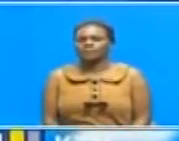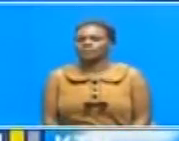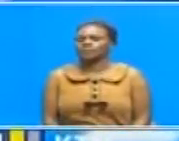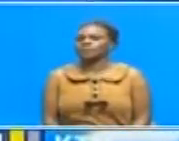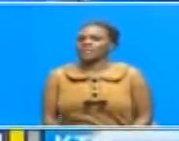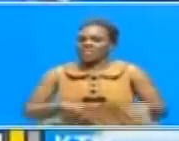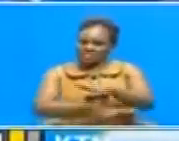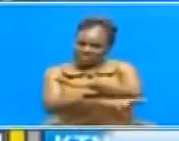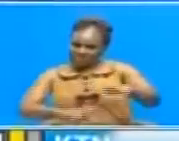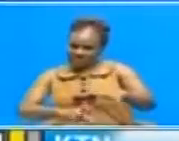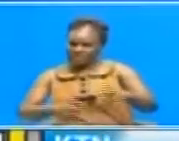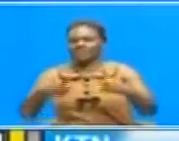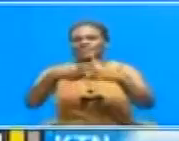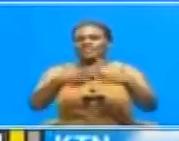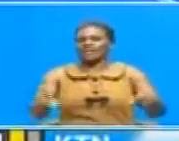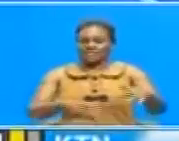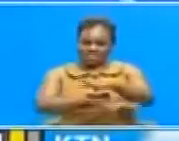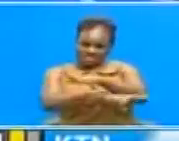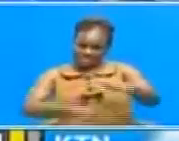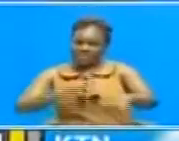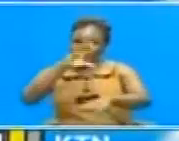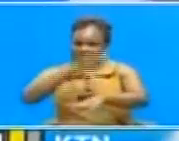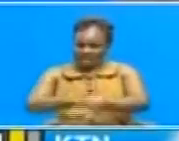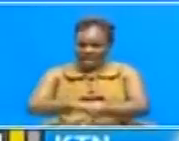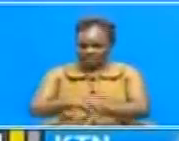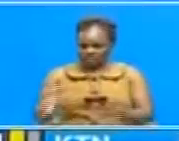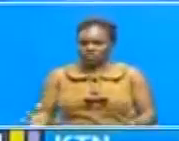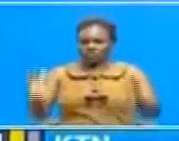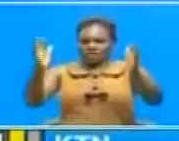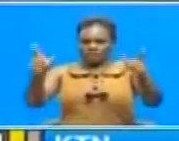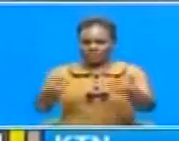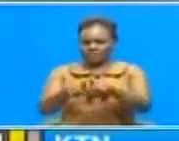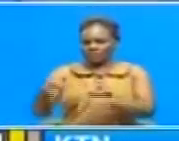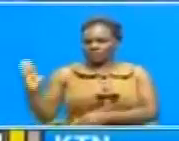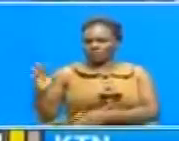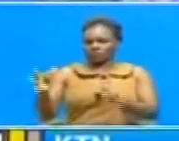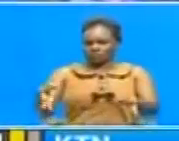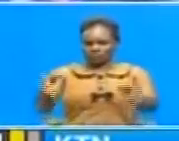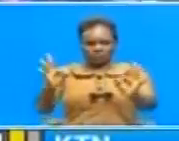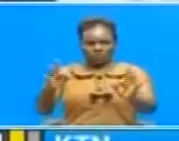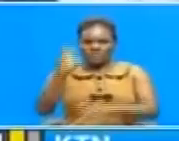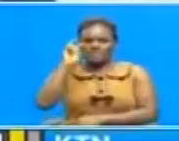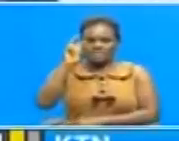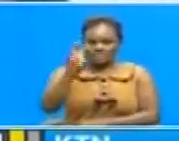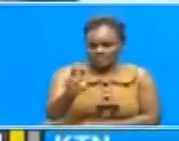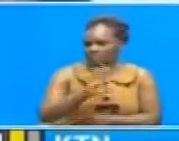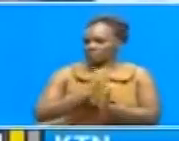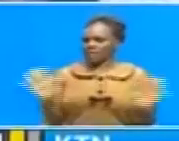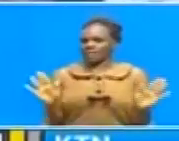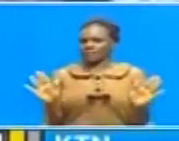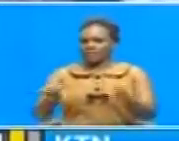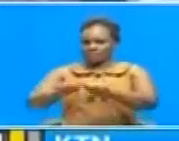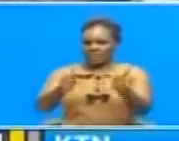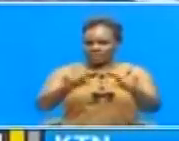the looting began. Looters made away with the drums as security personnel just watched. With the destruction